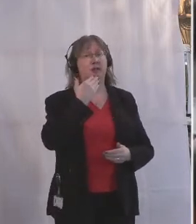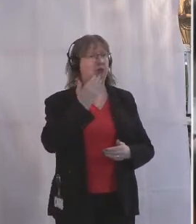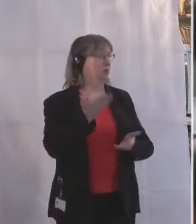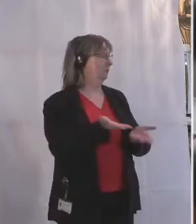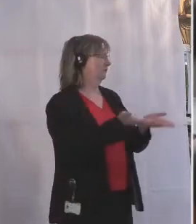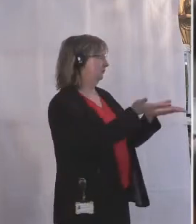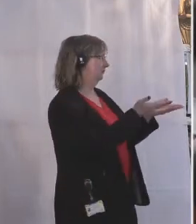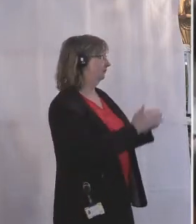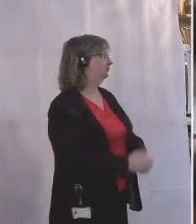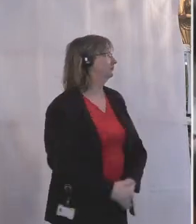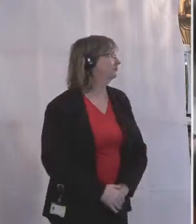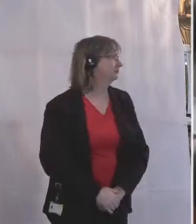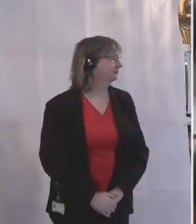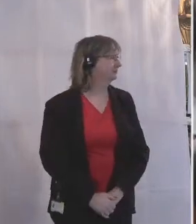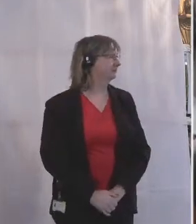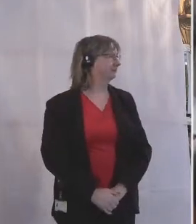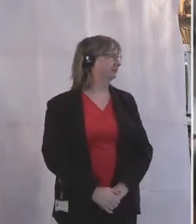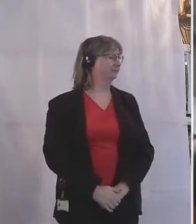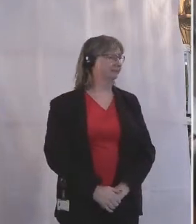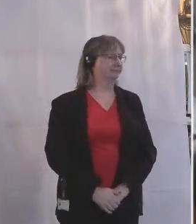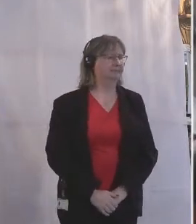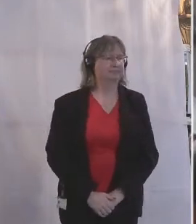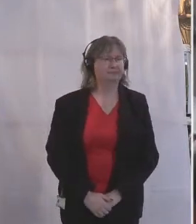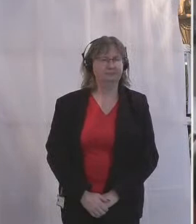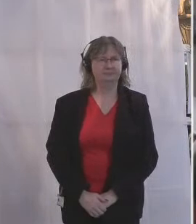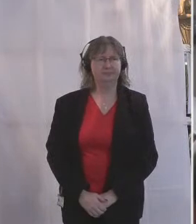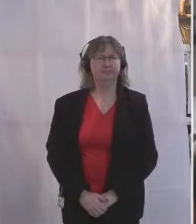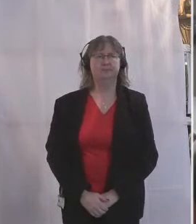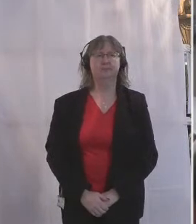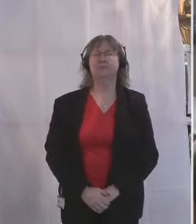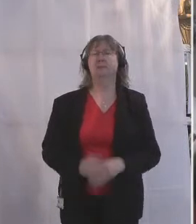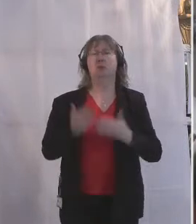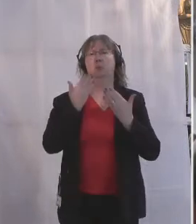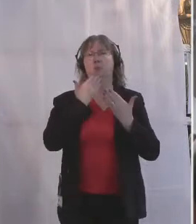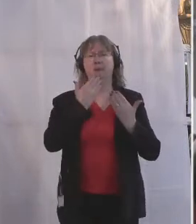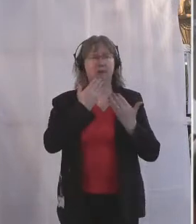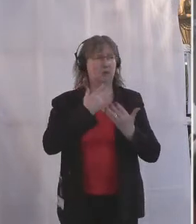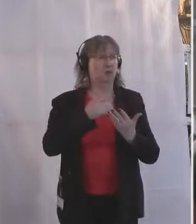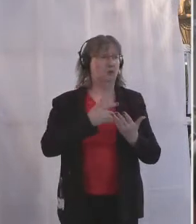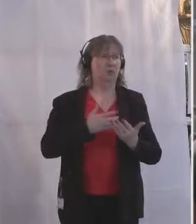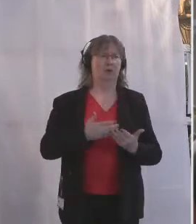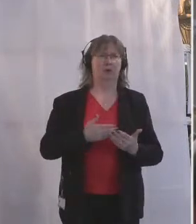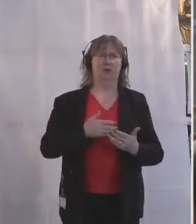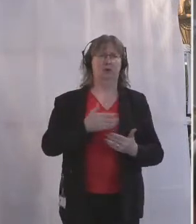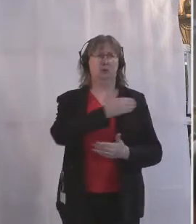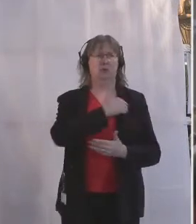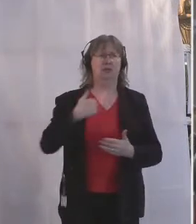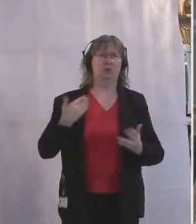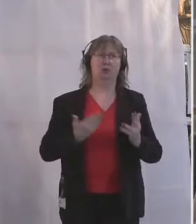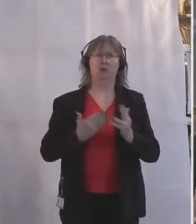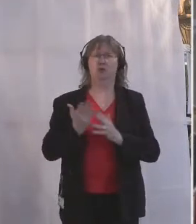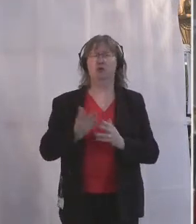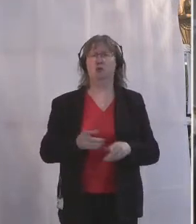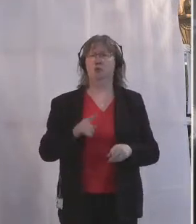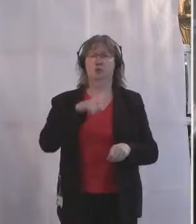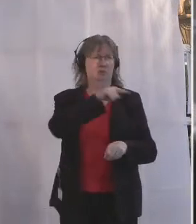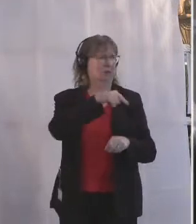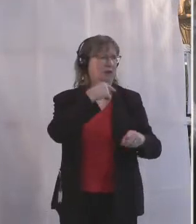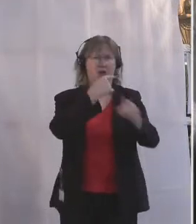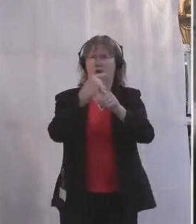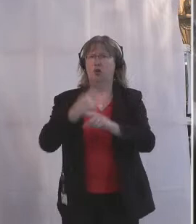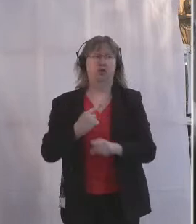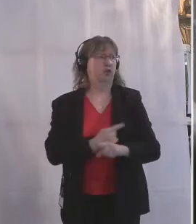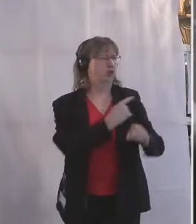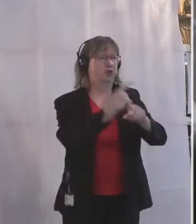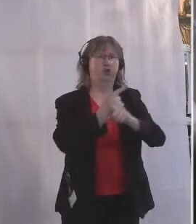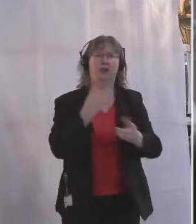you. Great. Thanks, Emily. Thanks, everyone. I think we've heard quite a bit about finance from all of the fantastic